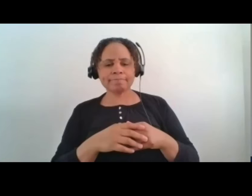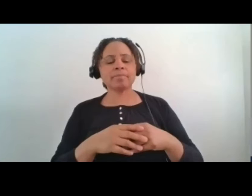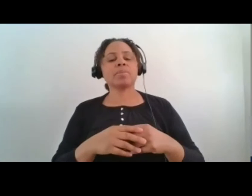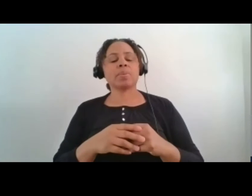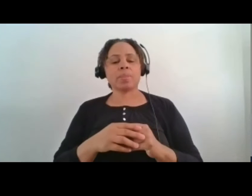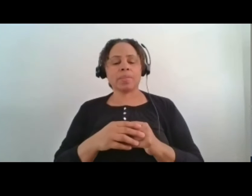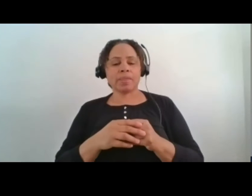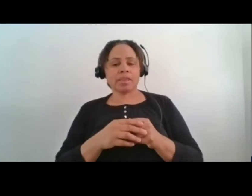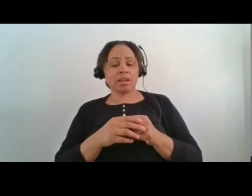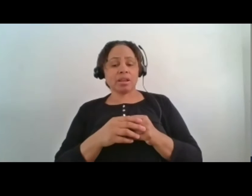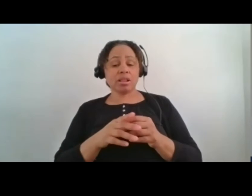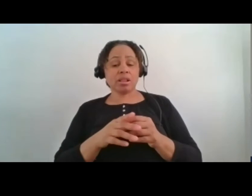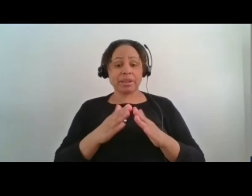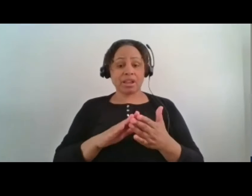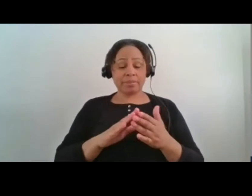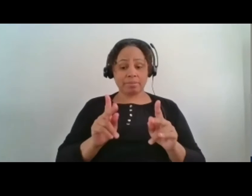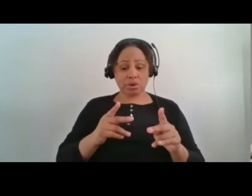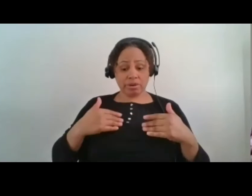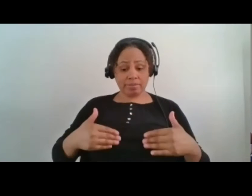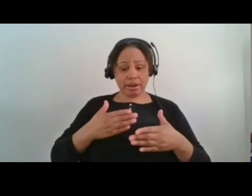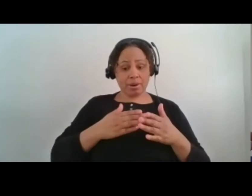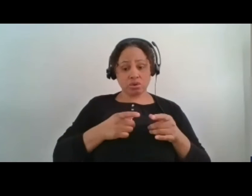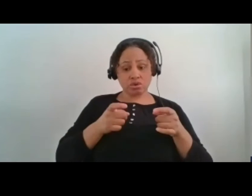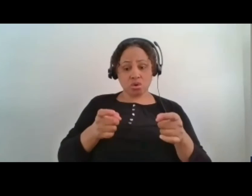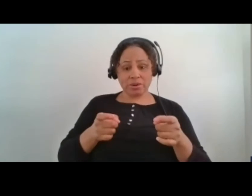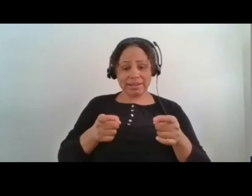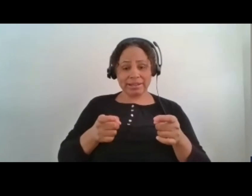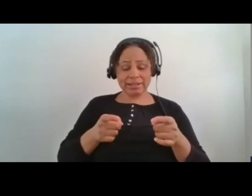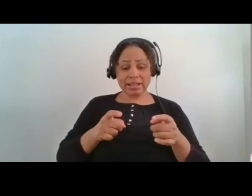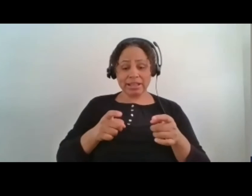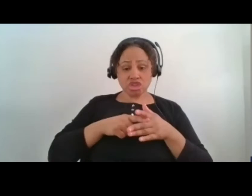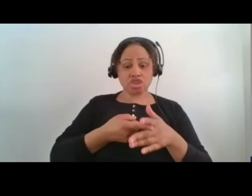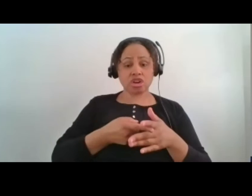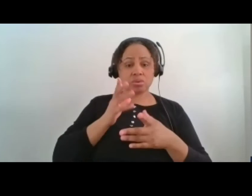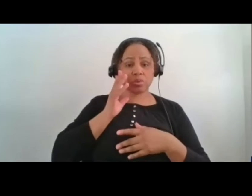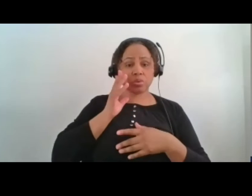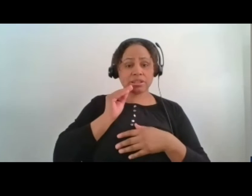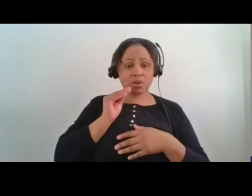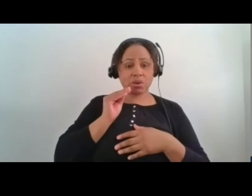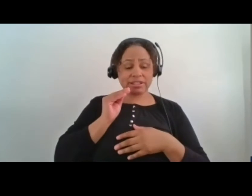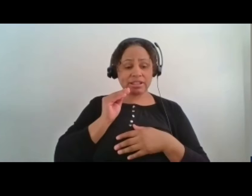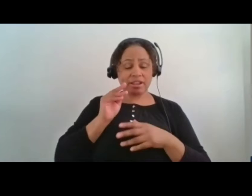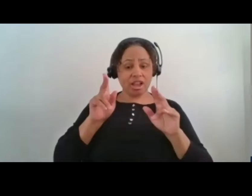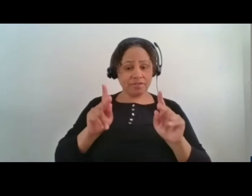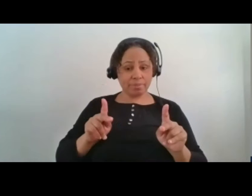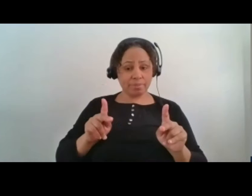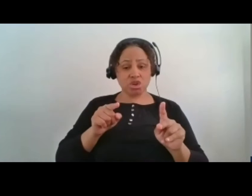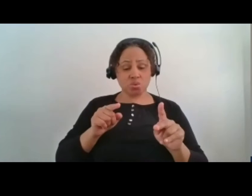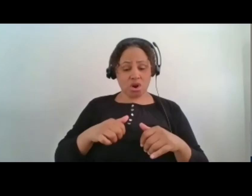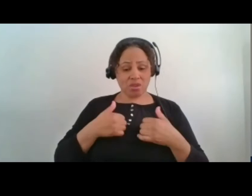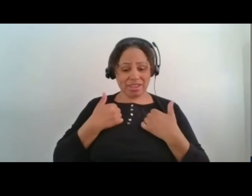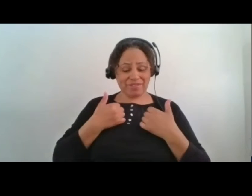actual donation. It starts with the experience of the family member or the person that you're living with that really goes